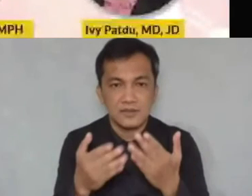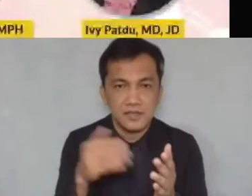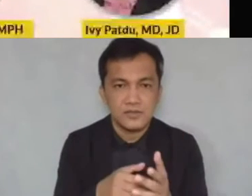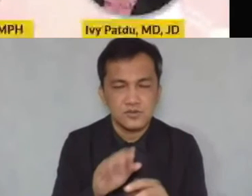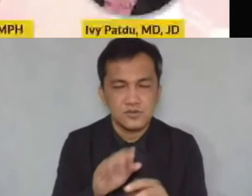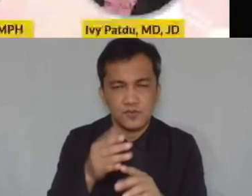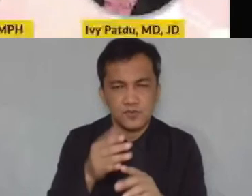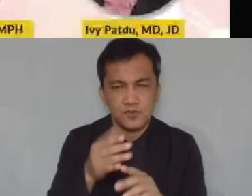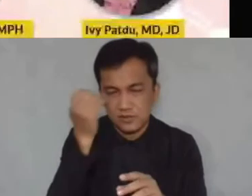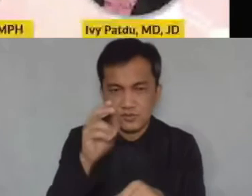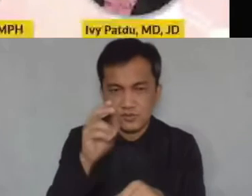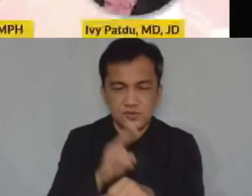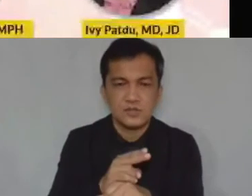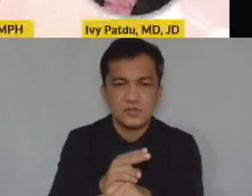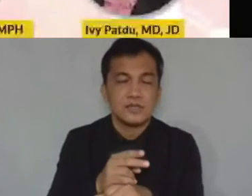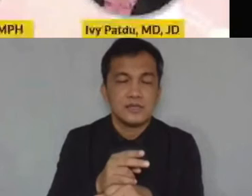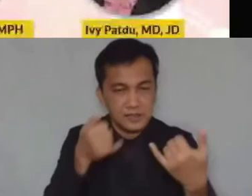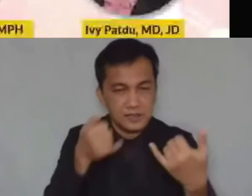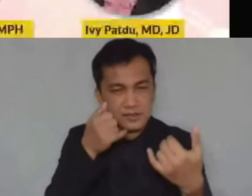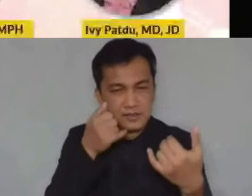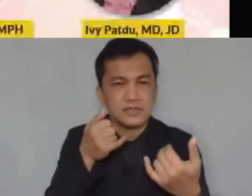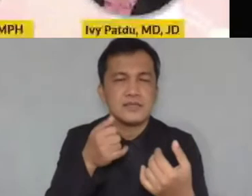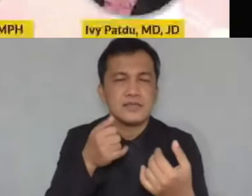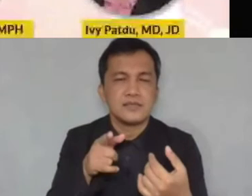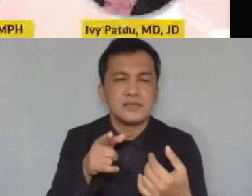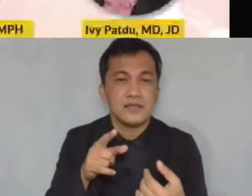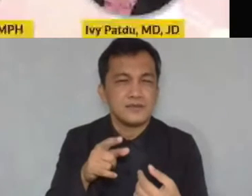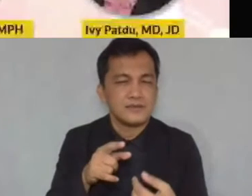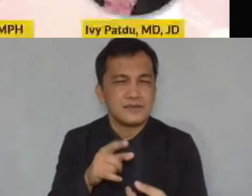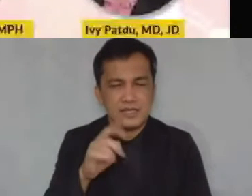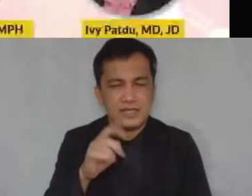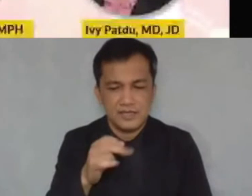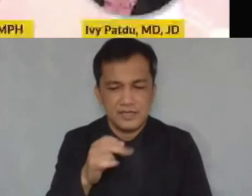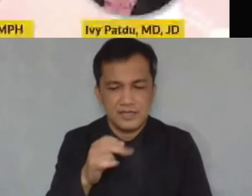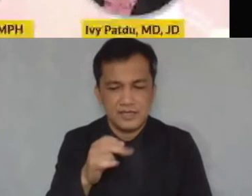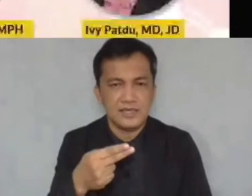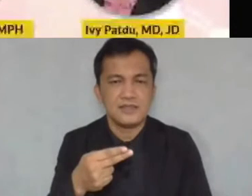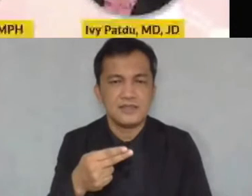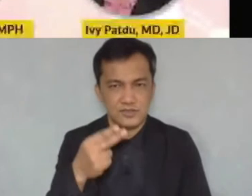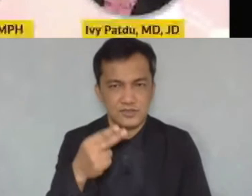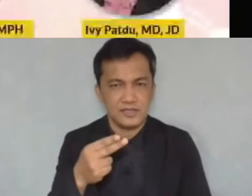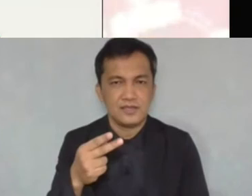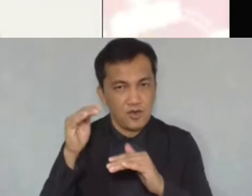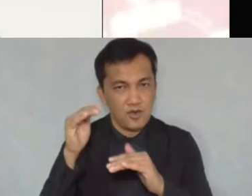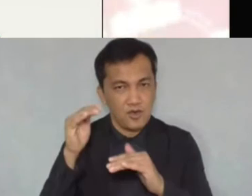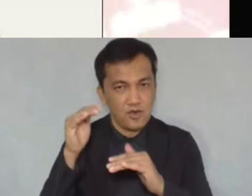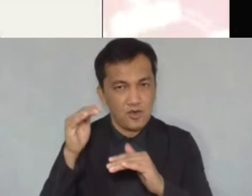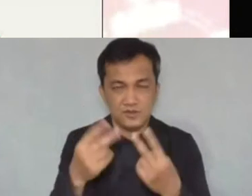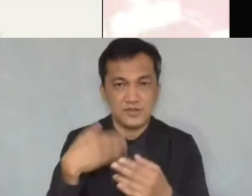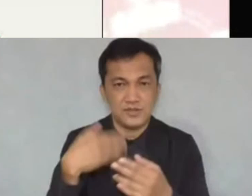use hashtag Telehealth Thursday. So thank you very much, and hope to see you tonight and next week as